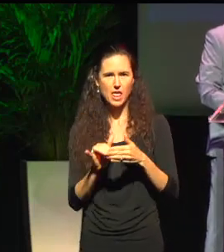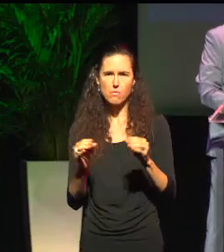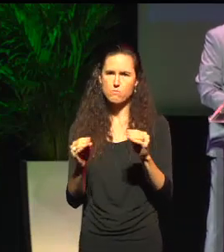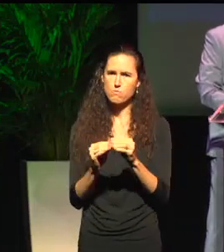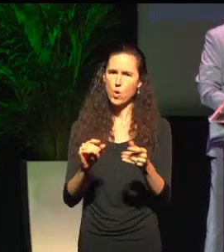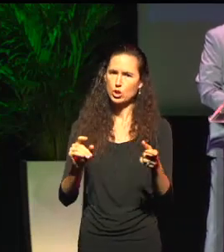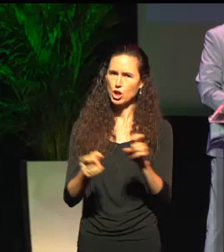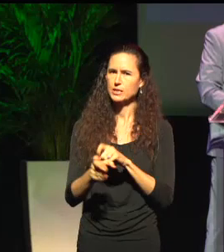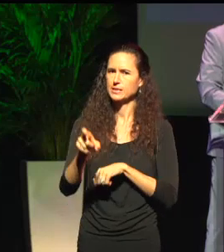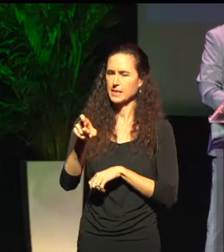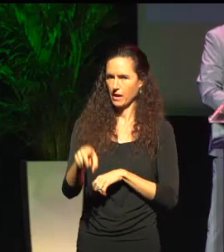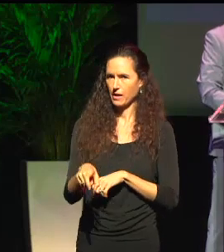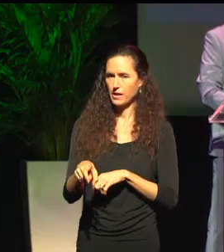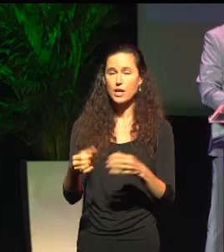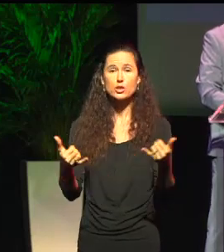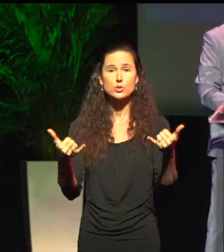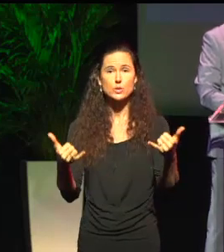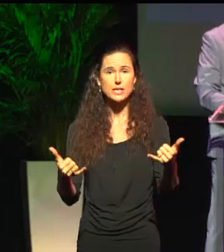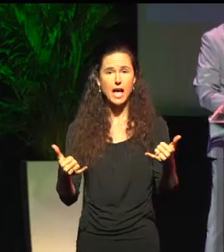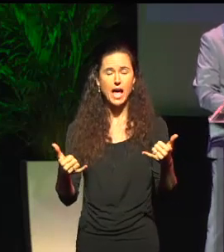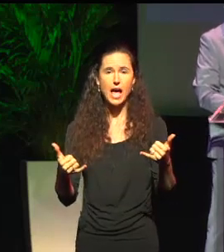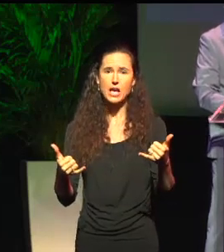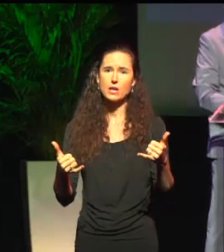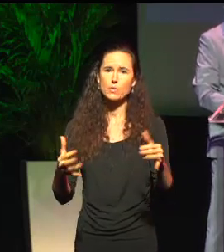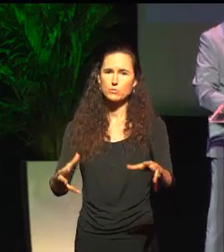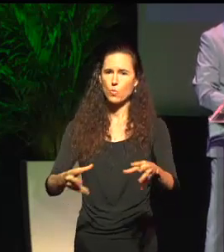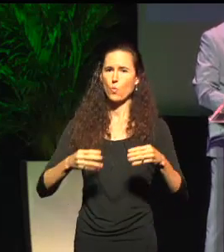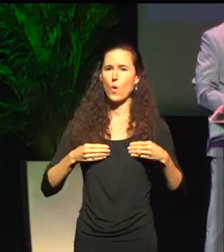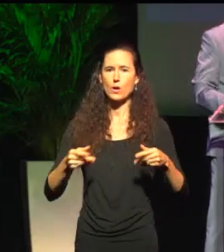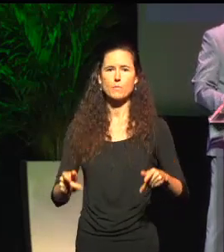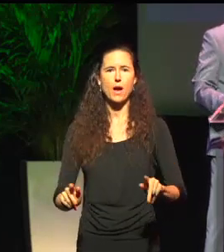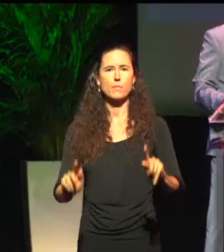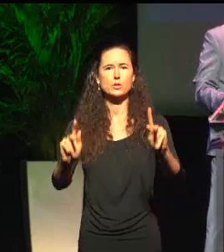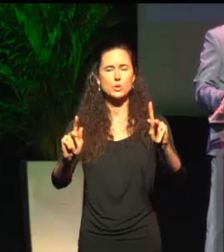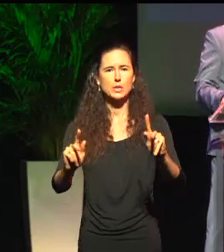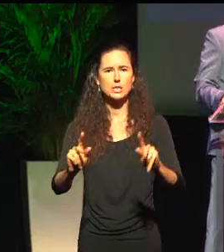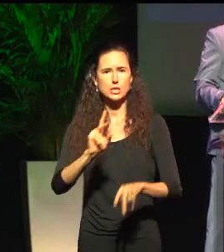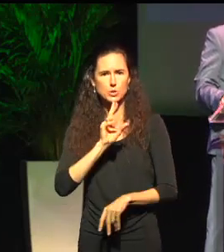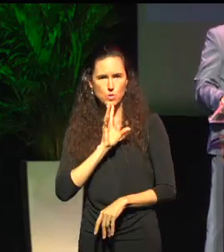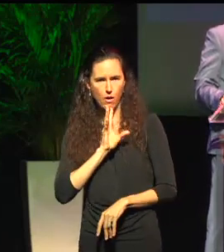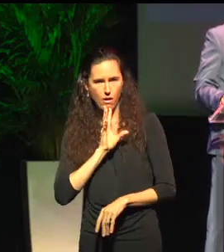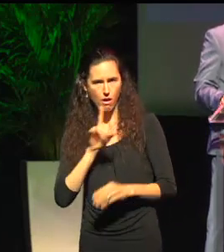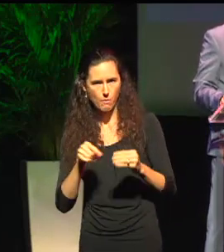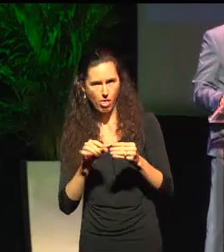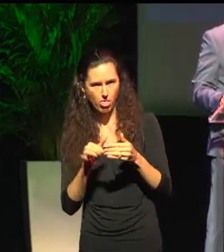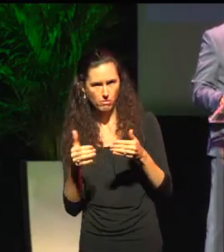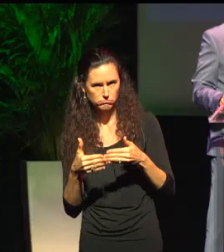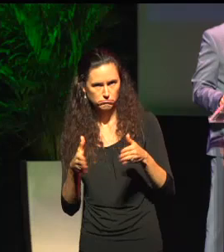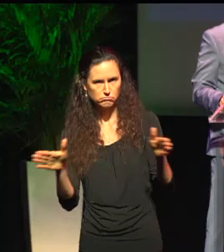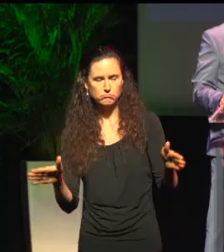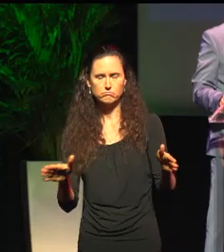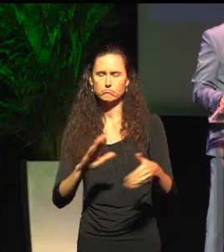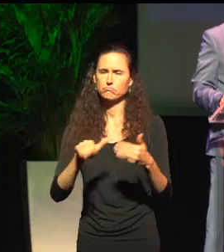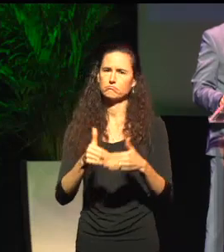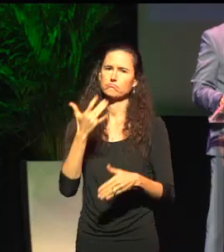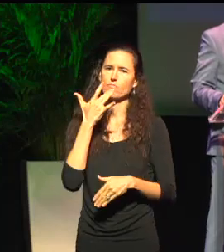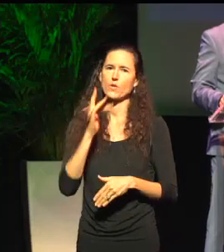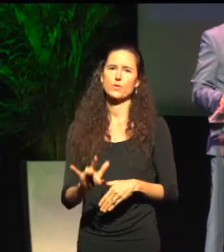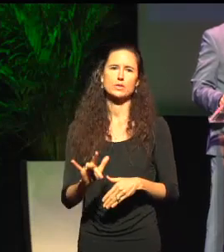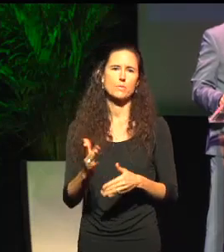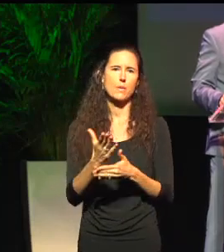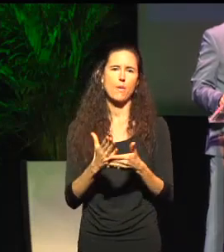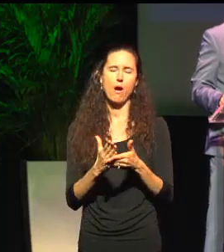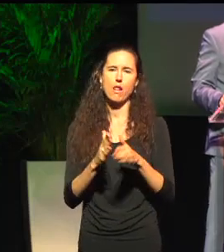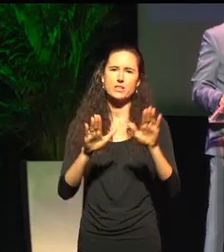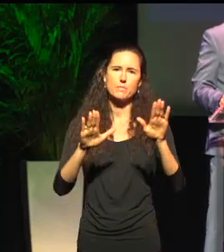ways of life. And today, we welcome the opportunity to speak about those things. We're all fortunate to be part of this amazing